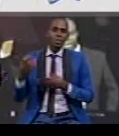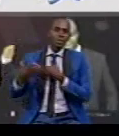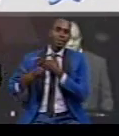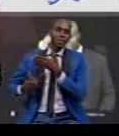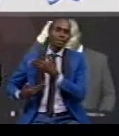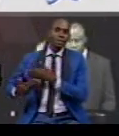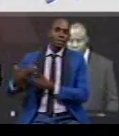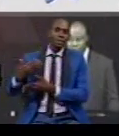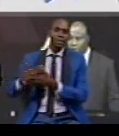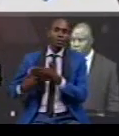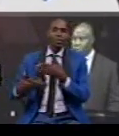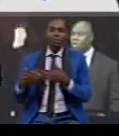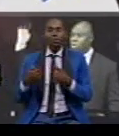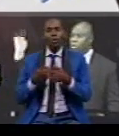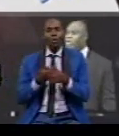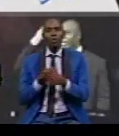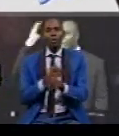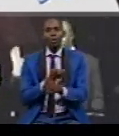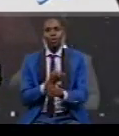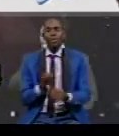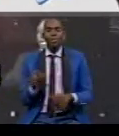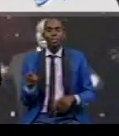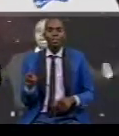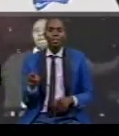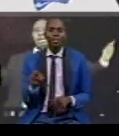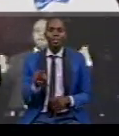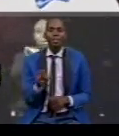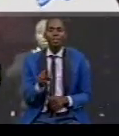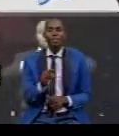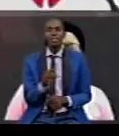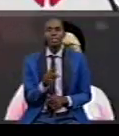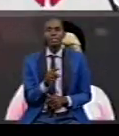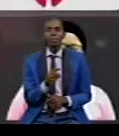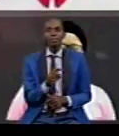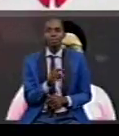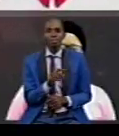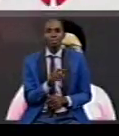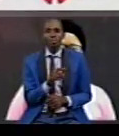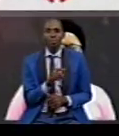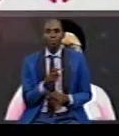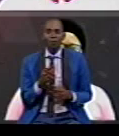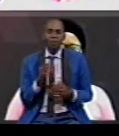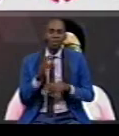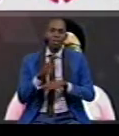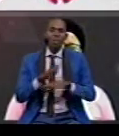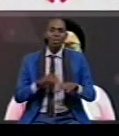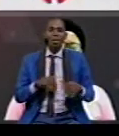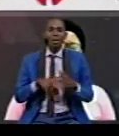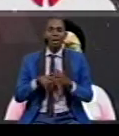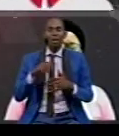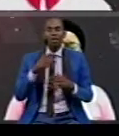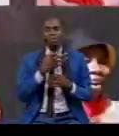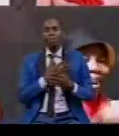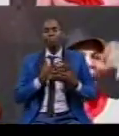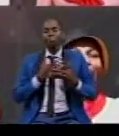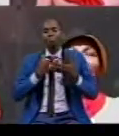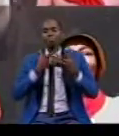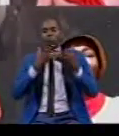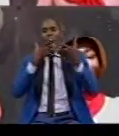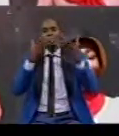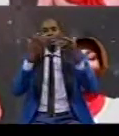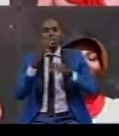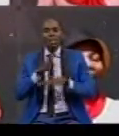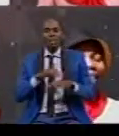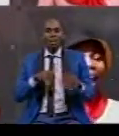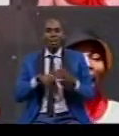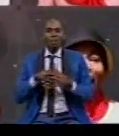shalt believe in thy heart that God has raised him from the dead, thou